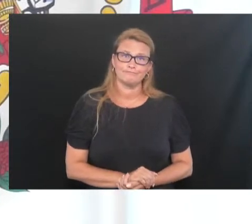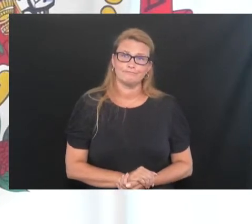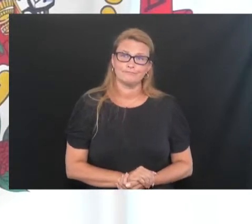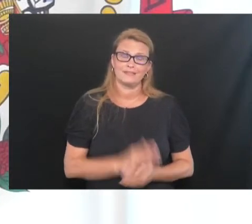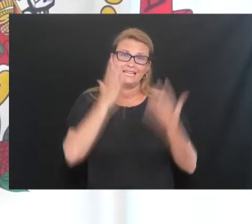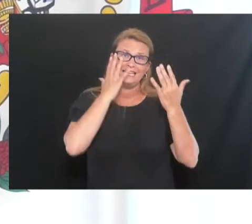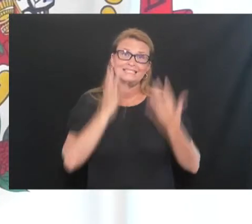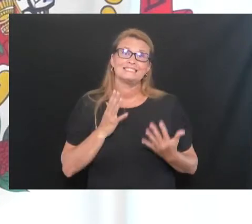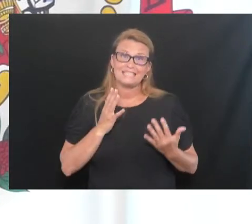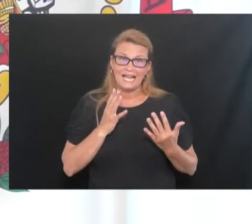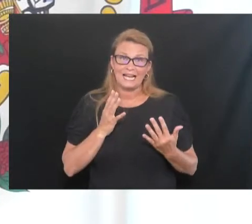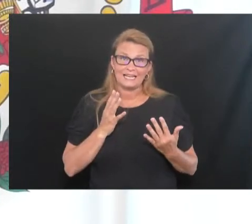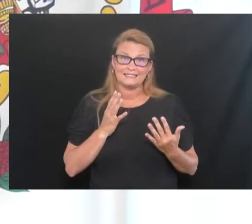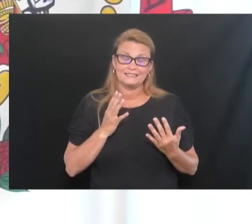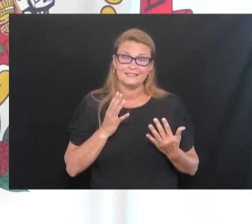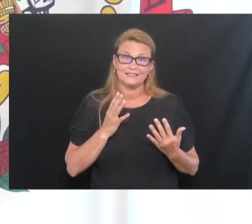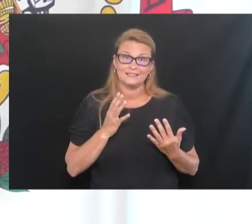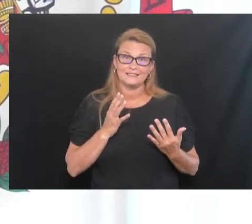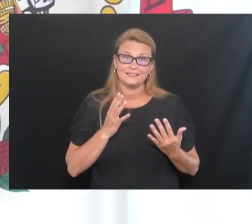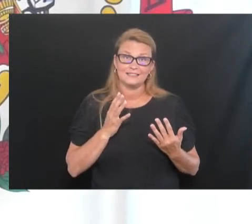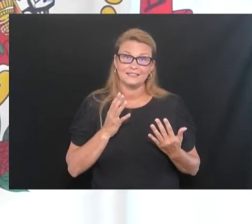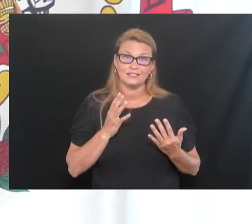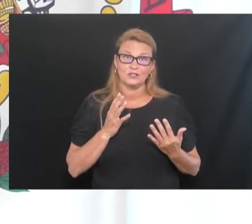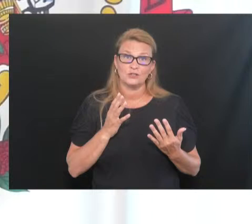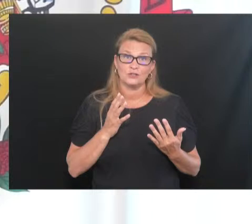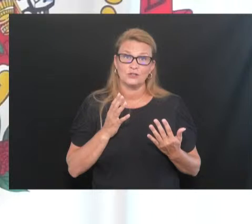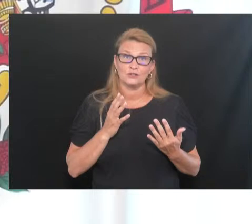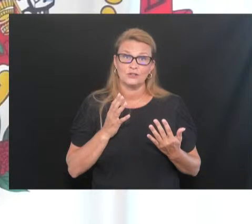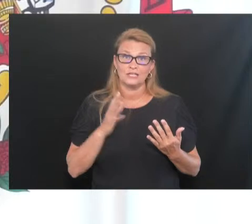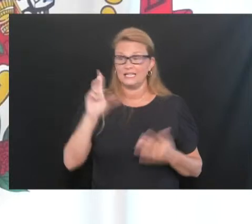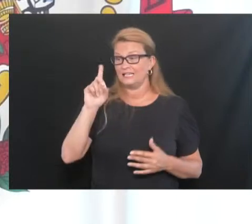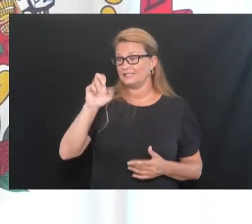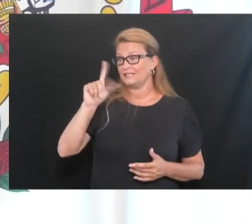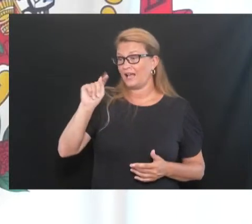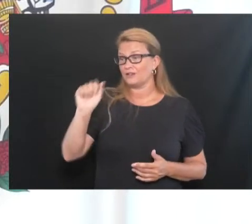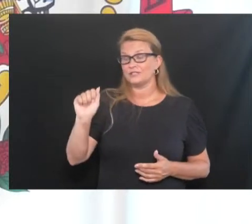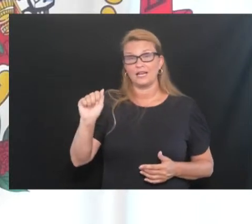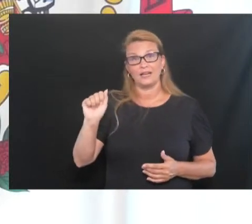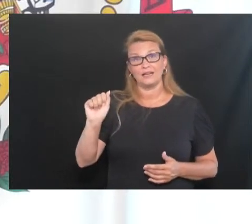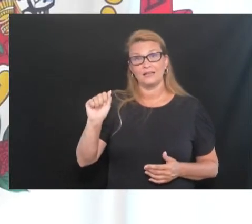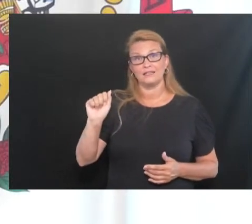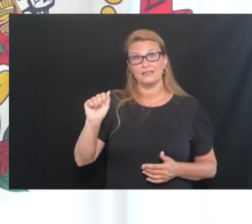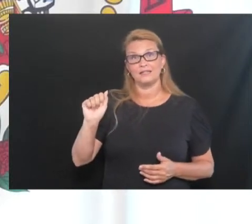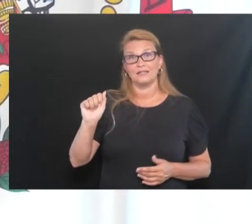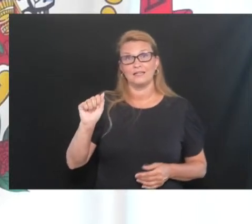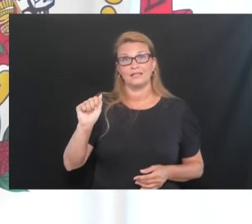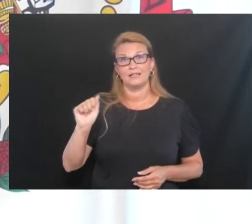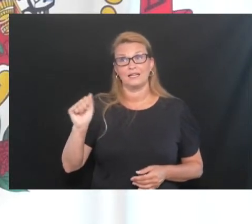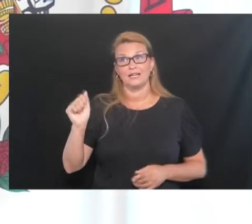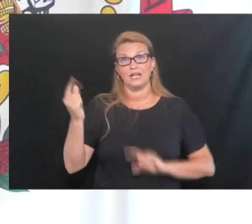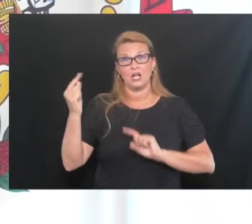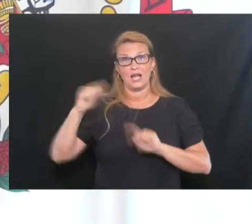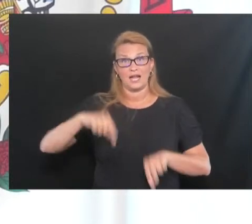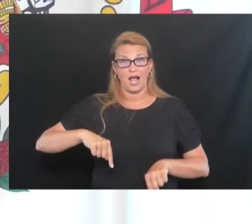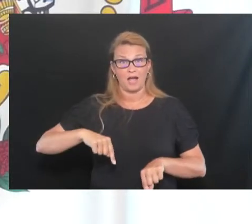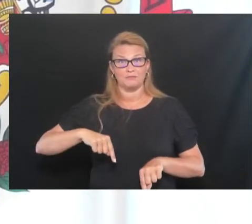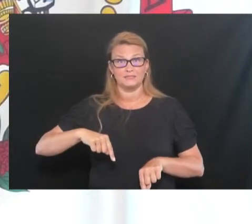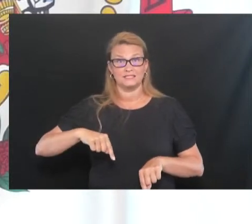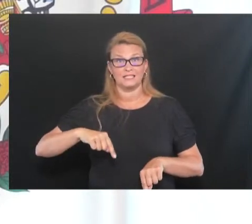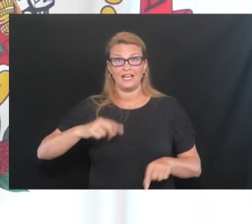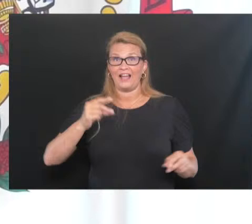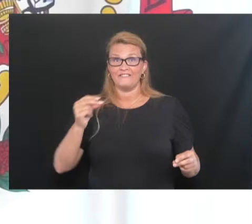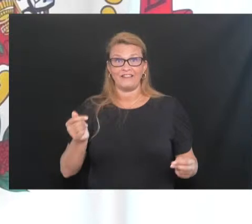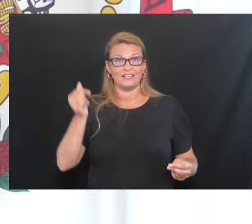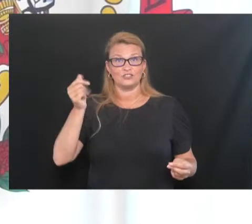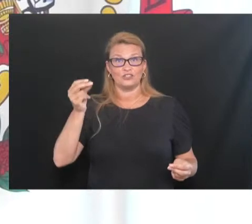sad part about this whole thing is if this Delta variant comes and keeps coming faster and